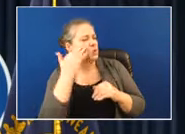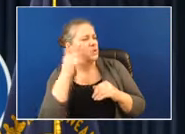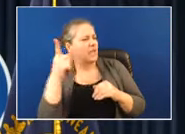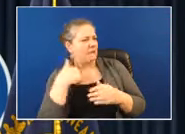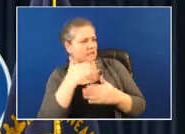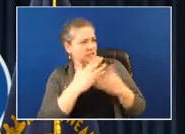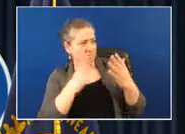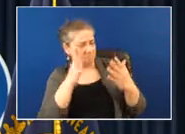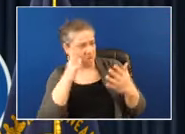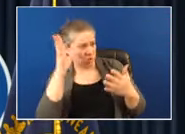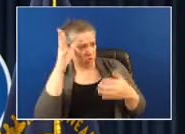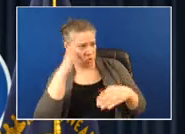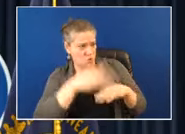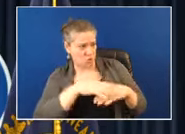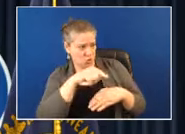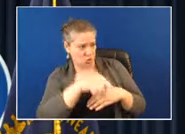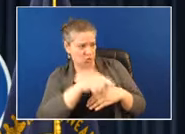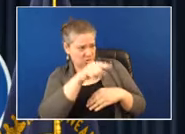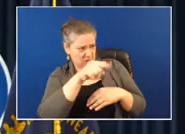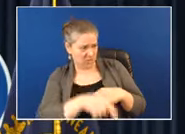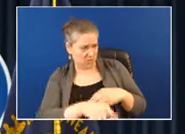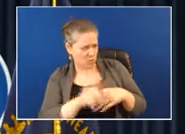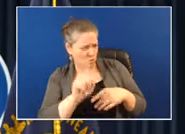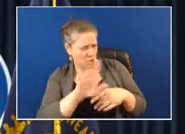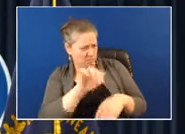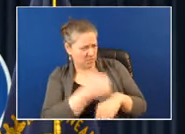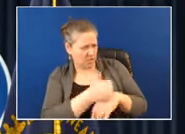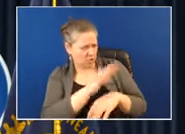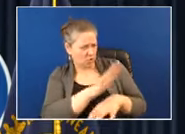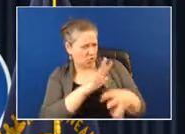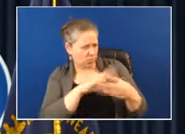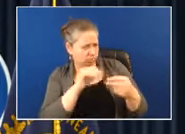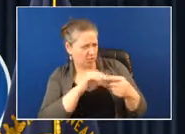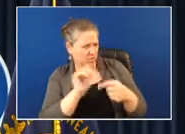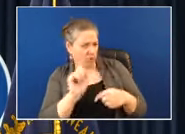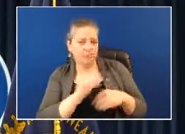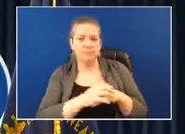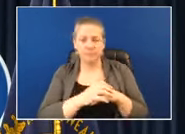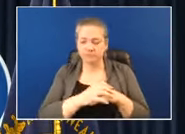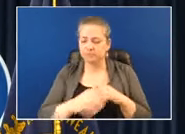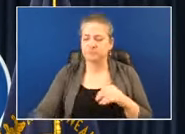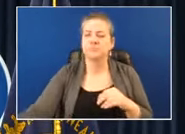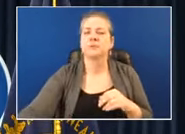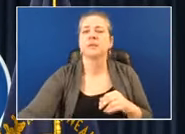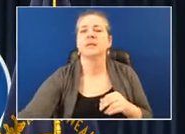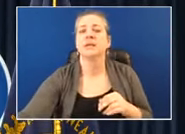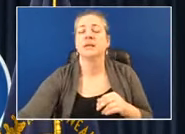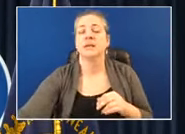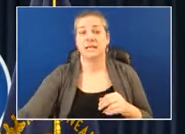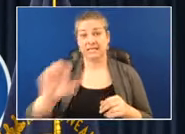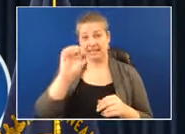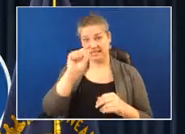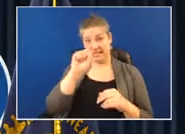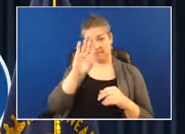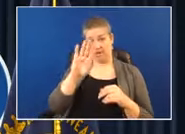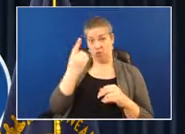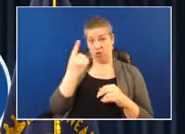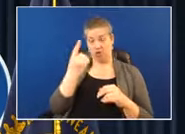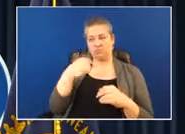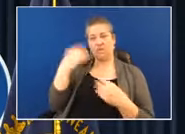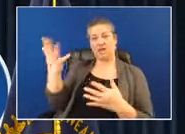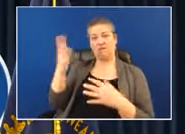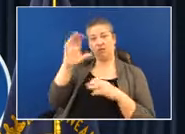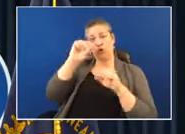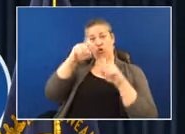this. So what are you basing that it takes to parents? Sure. Senate Bill 1 gives almost full authority to a superintendent, maybe with some